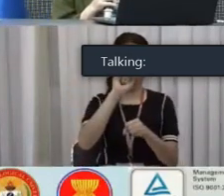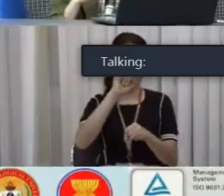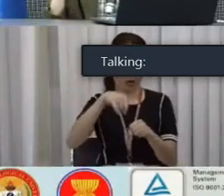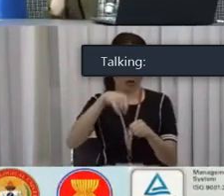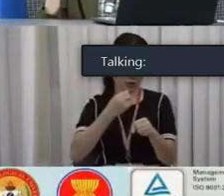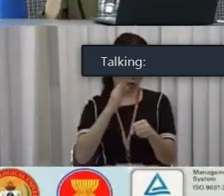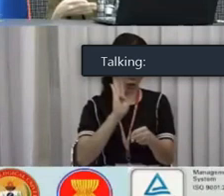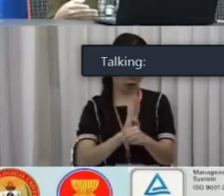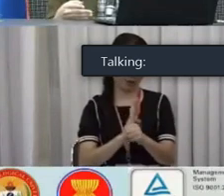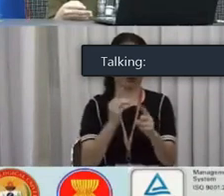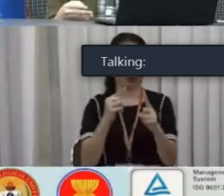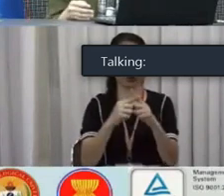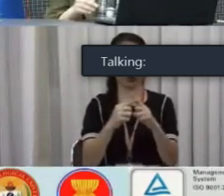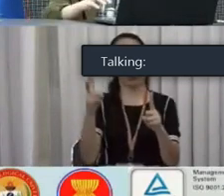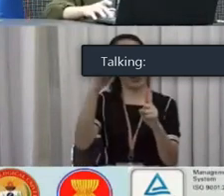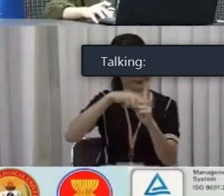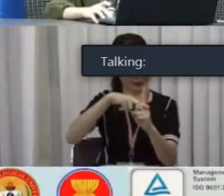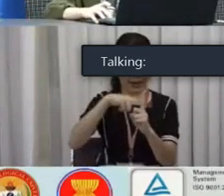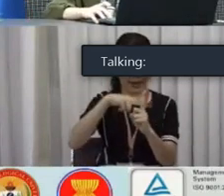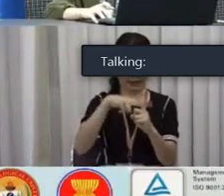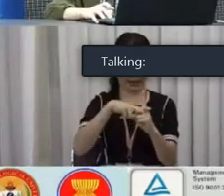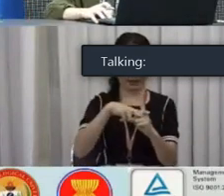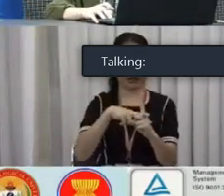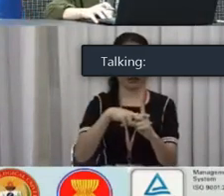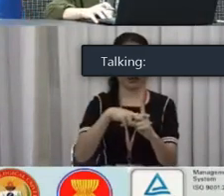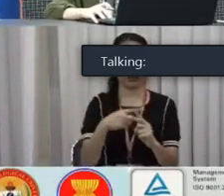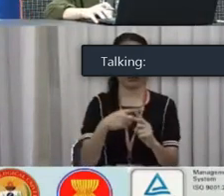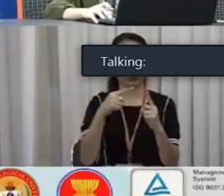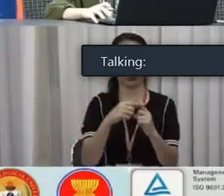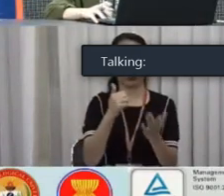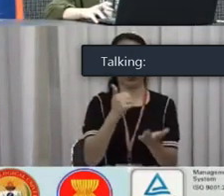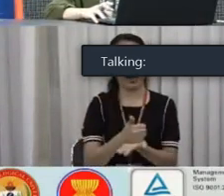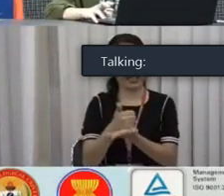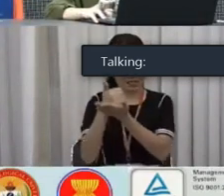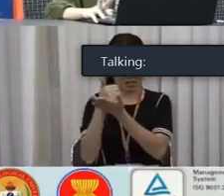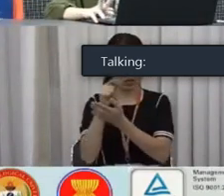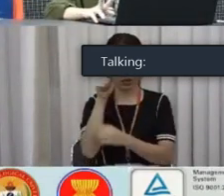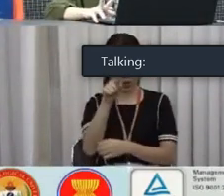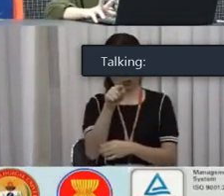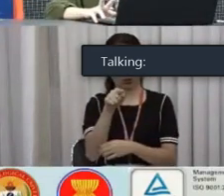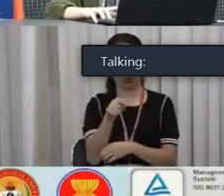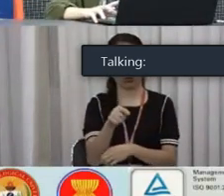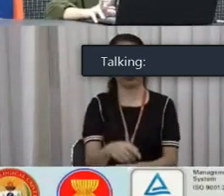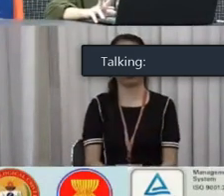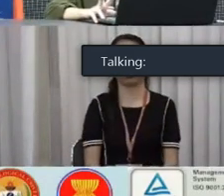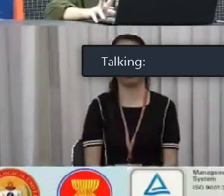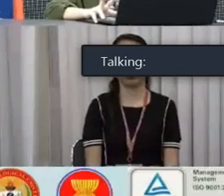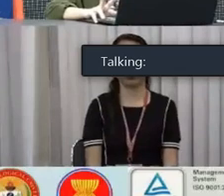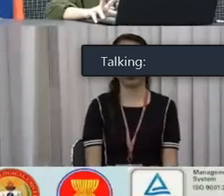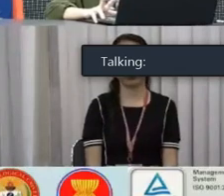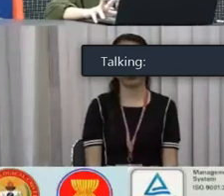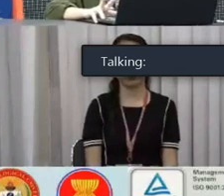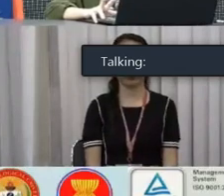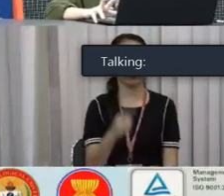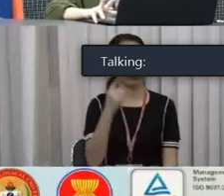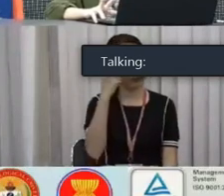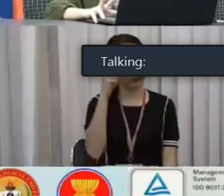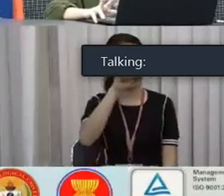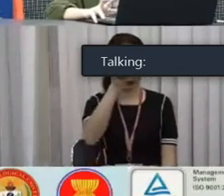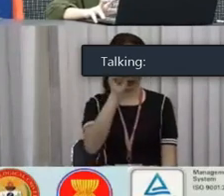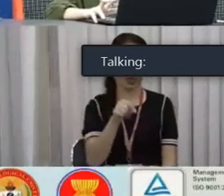Guidance Advocacy Program, no? Kay to assist students in making informed career